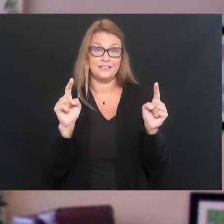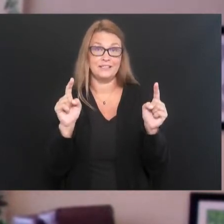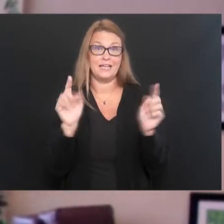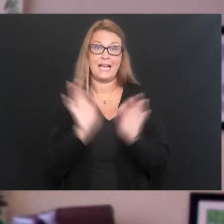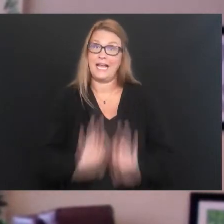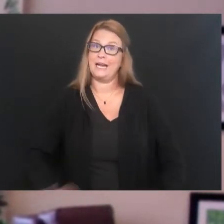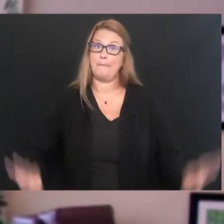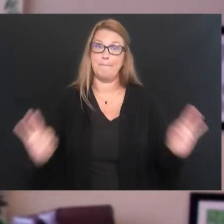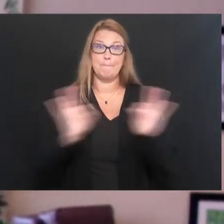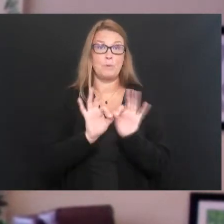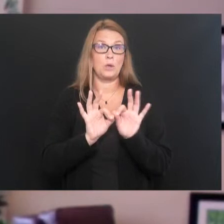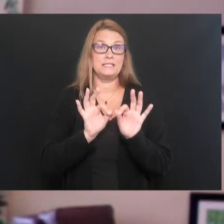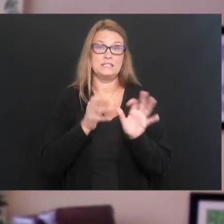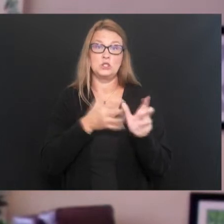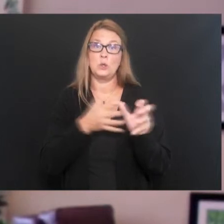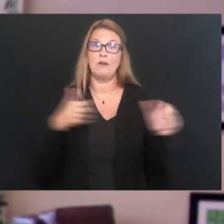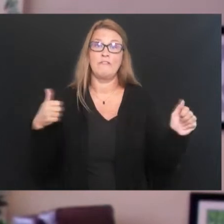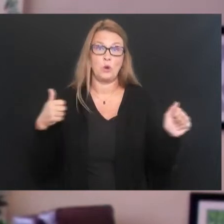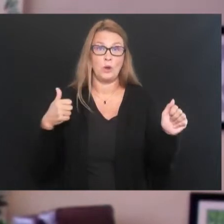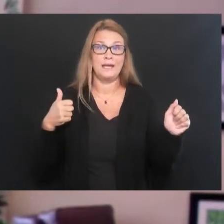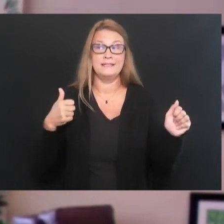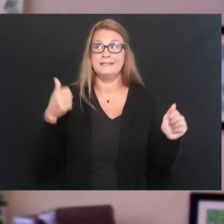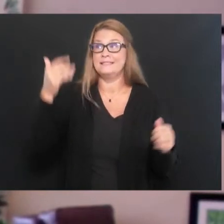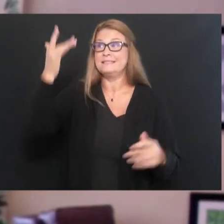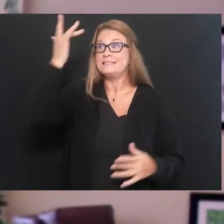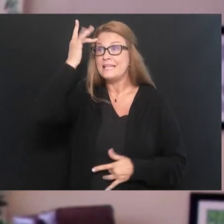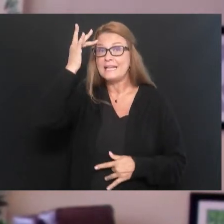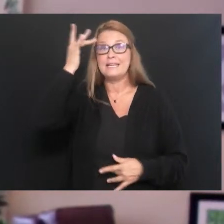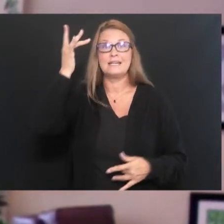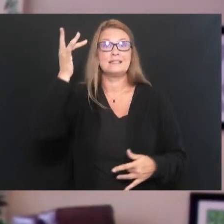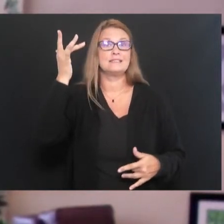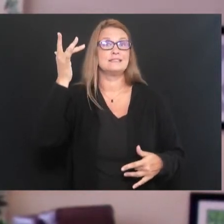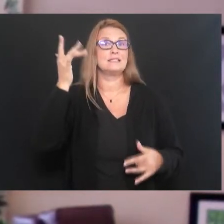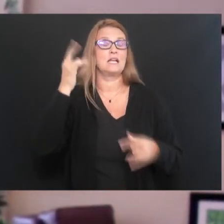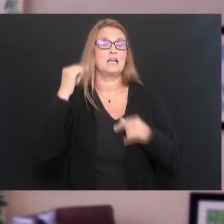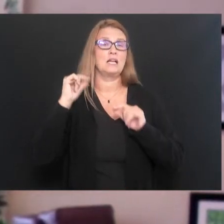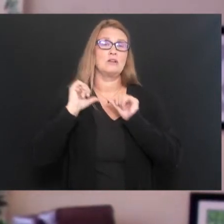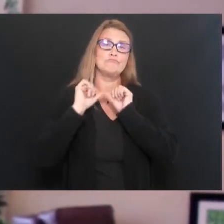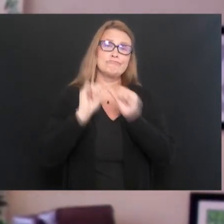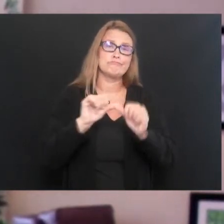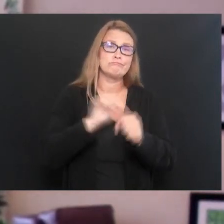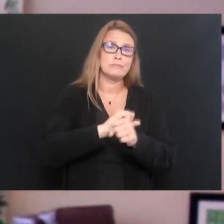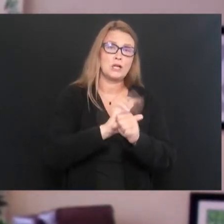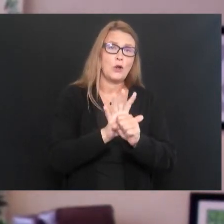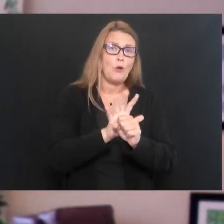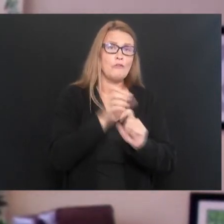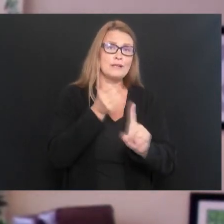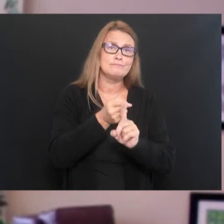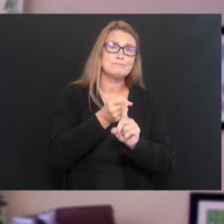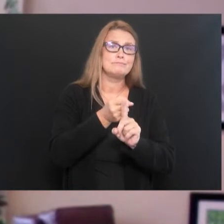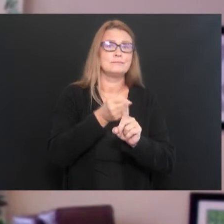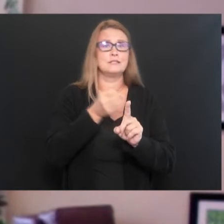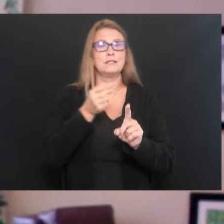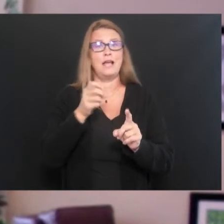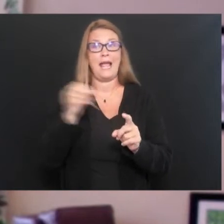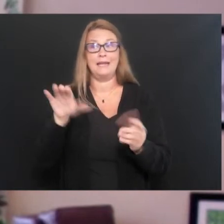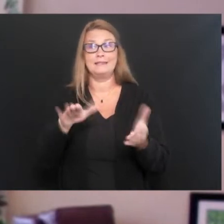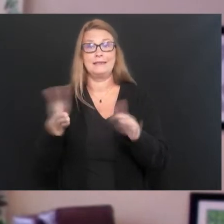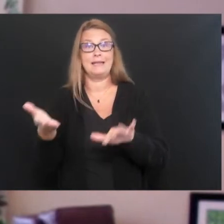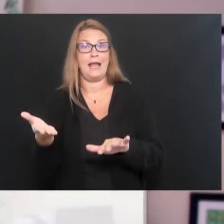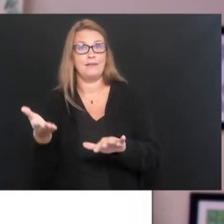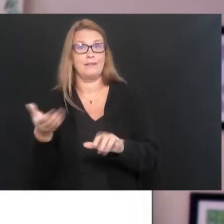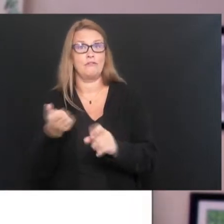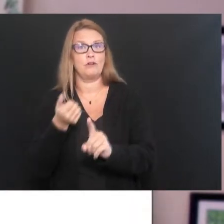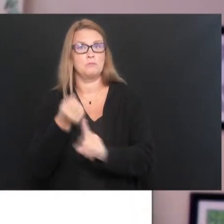to prevent unnecessary illness, long COVID symptoms, or death from COVID-19. Because at this point,